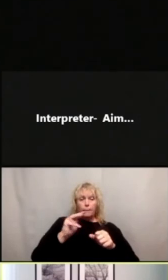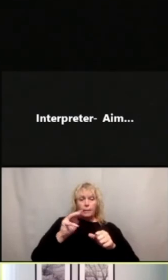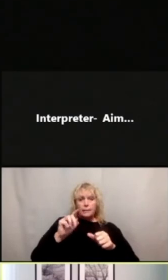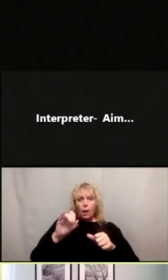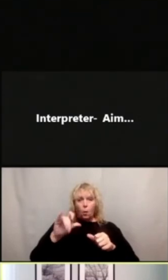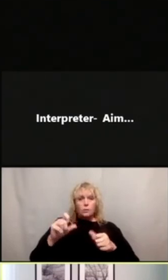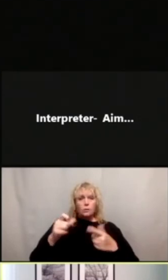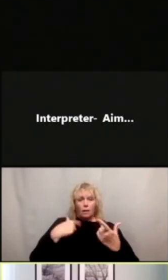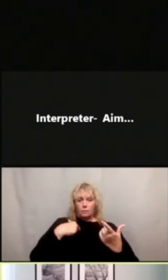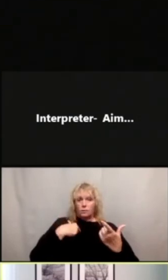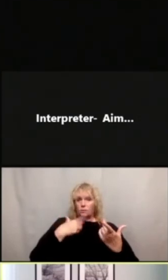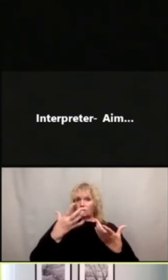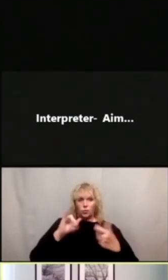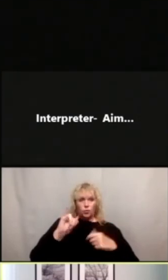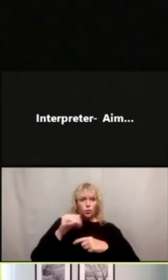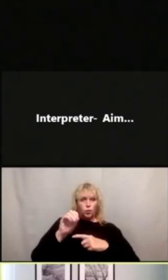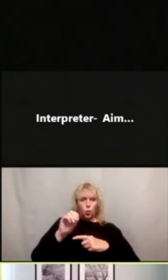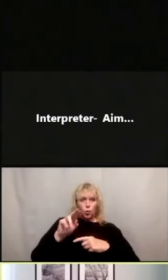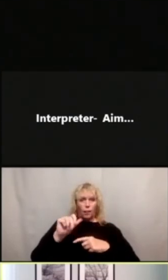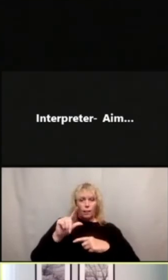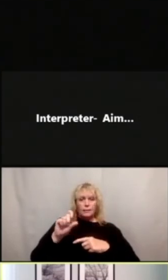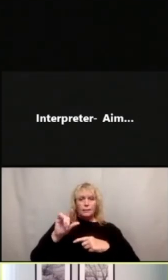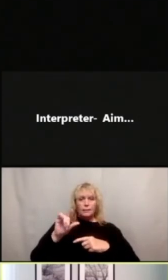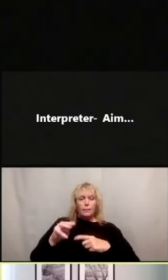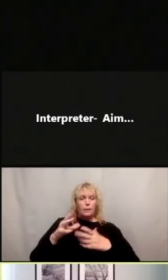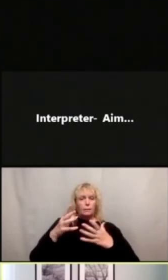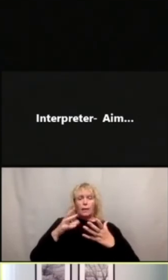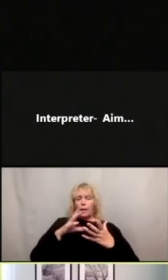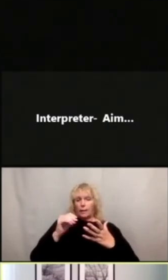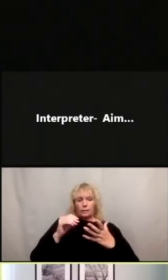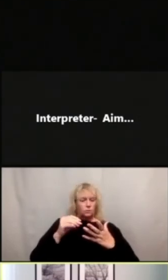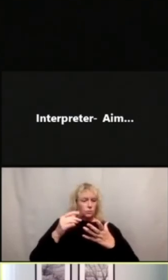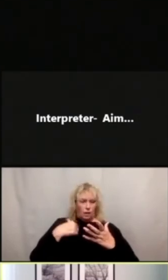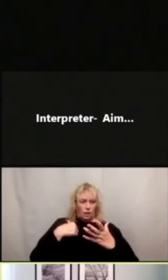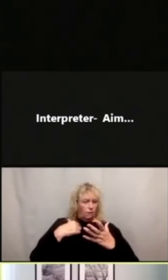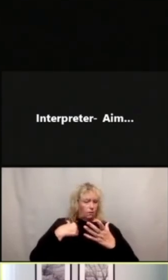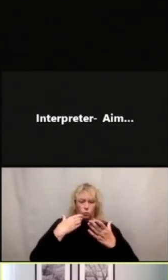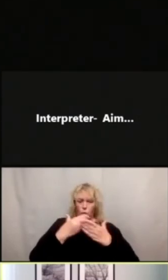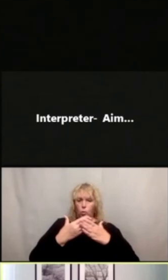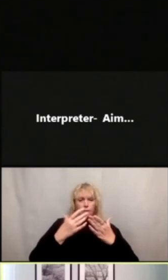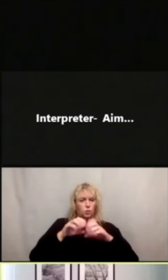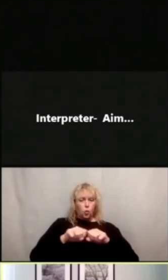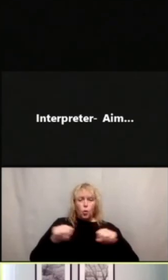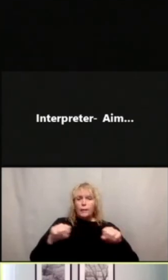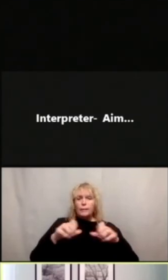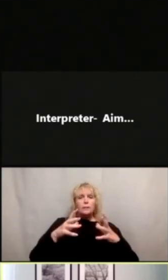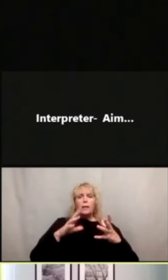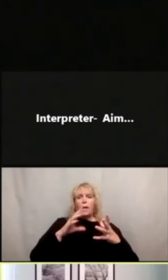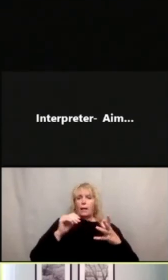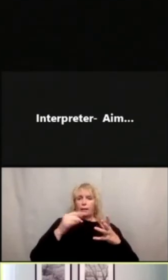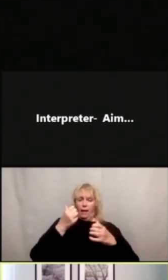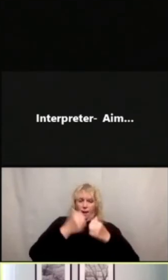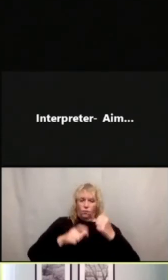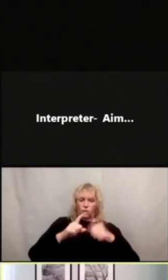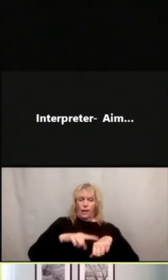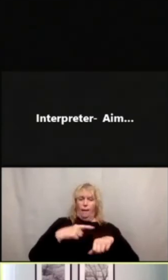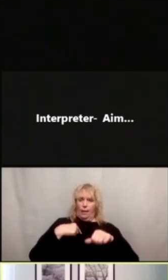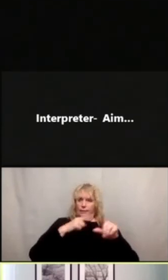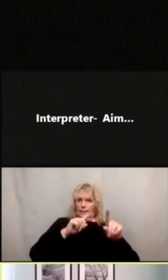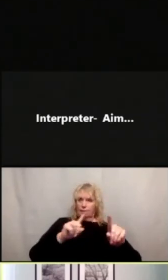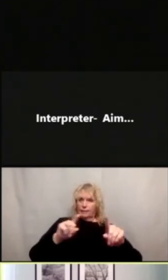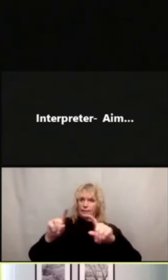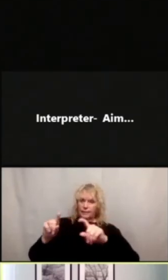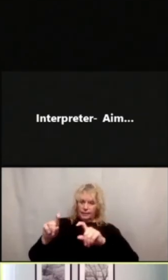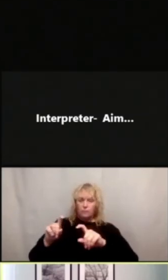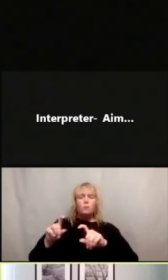degree. I've worked in adult education, and every time I test my materials, there's definitely great feedback that I get, and perspectives that